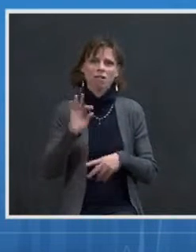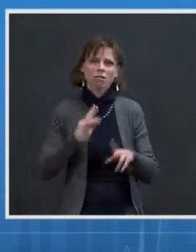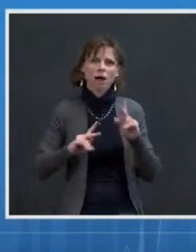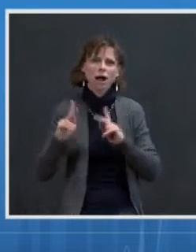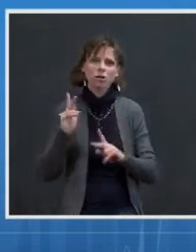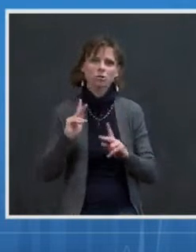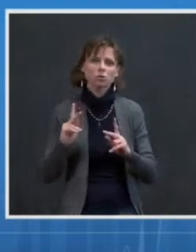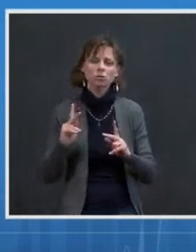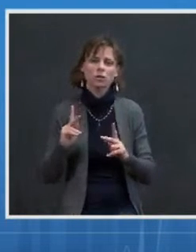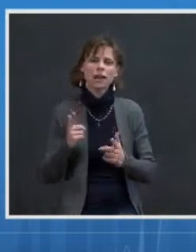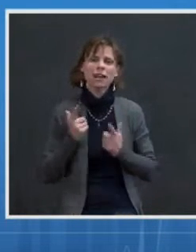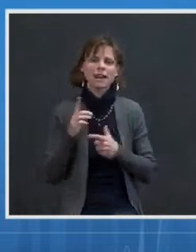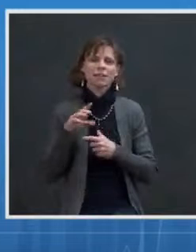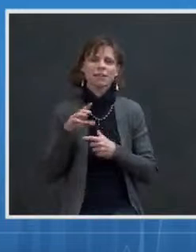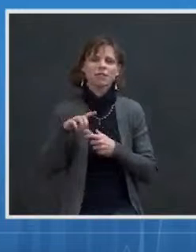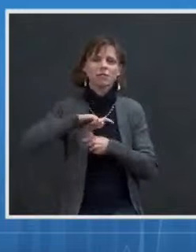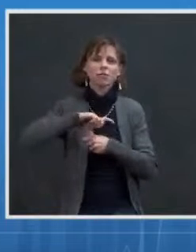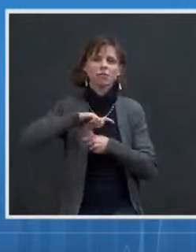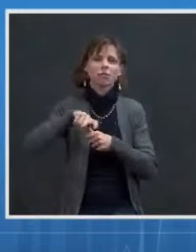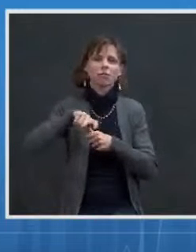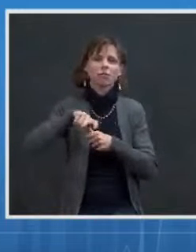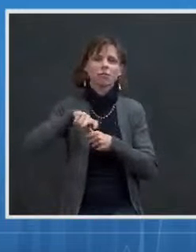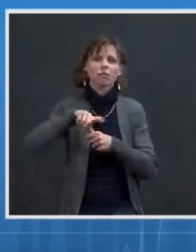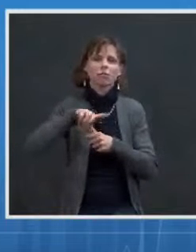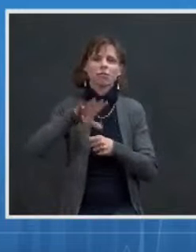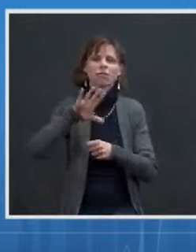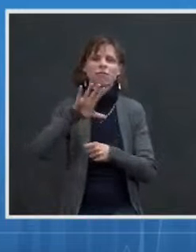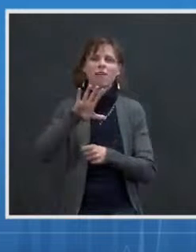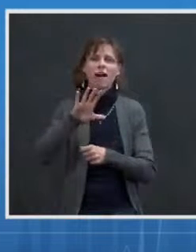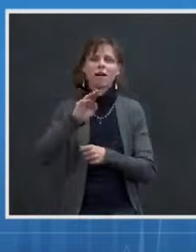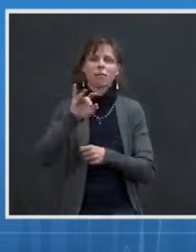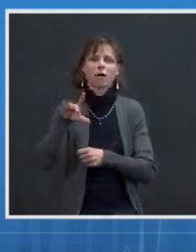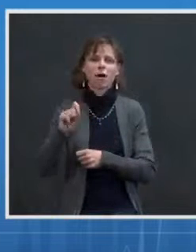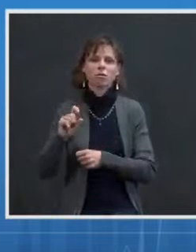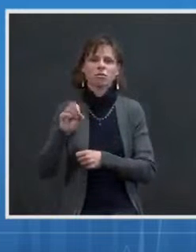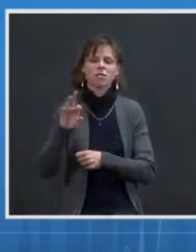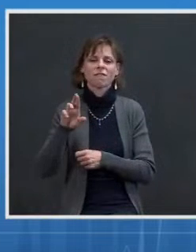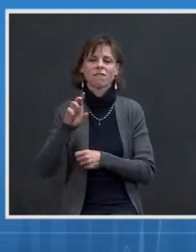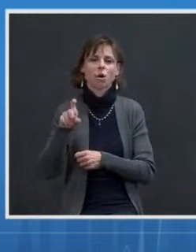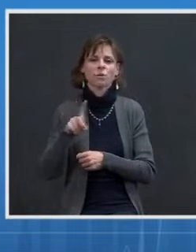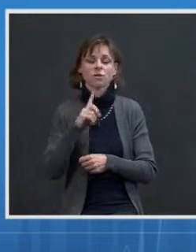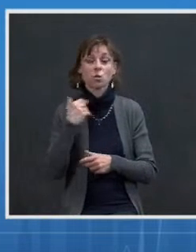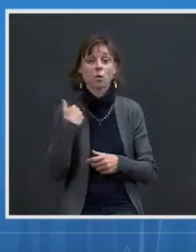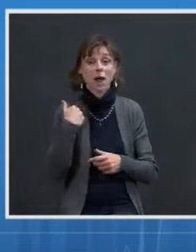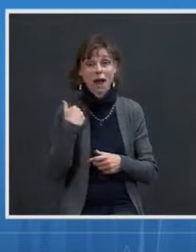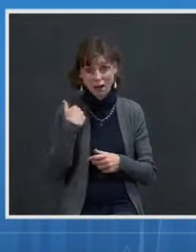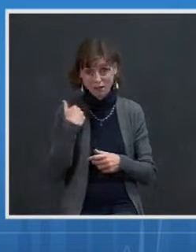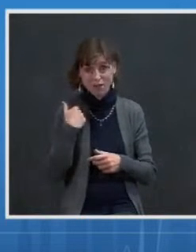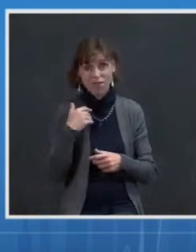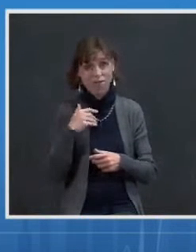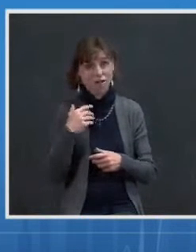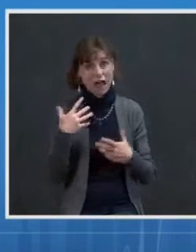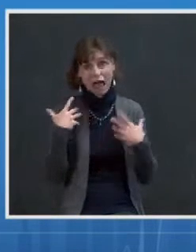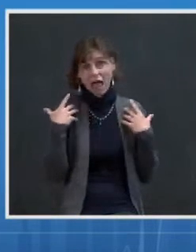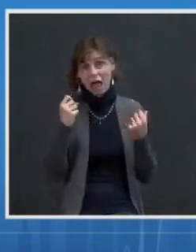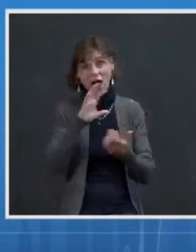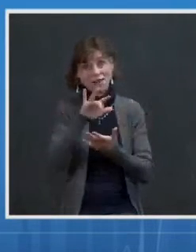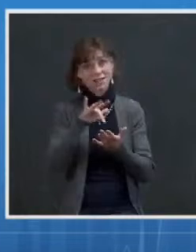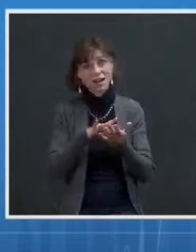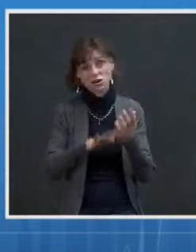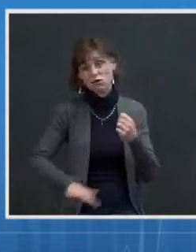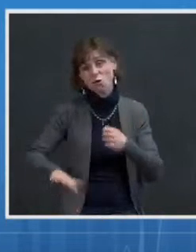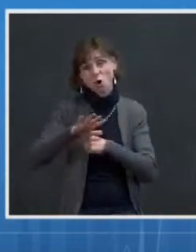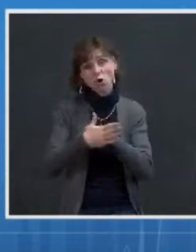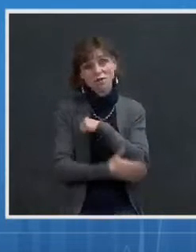to 250 federally qualified health centers across the country. We're working with our state and local